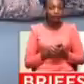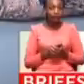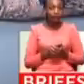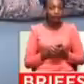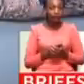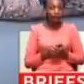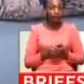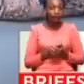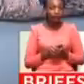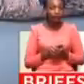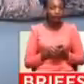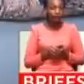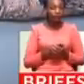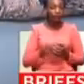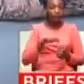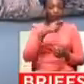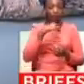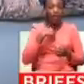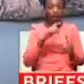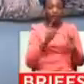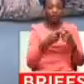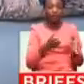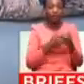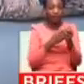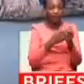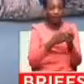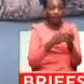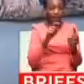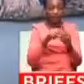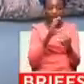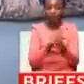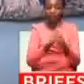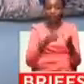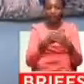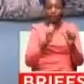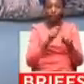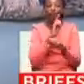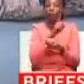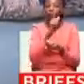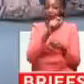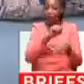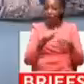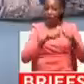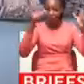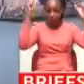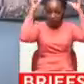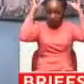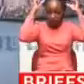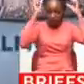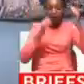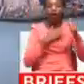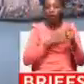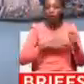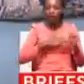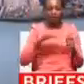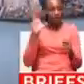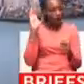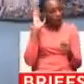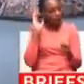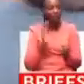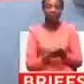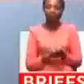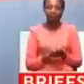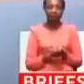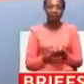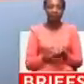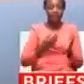any spiritual leader of any, you know, church will tell you that, you know, hey, the devil is real. You know, God is real. Jesus is real.